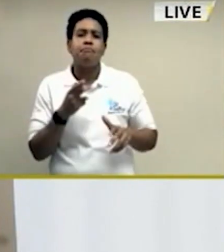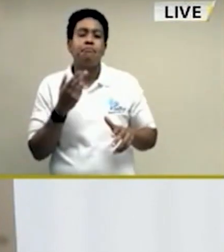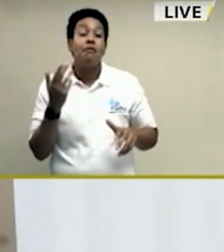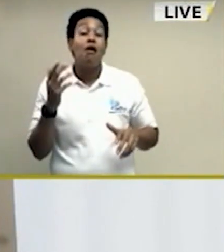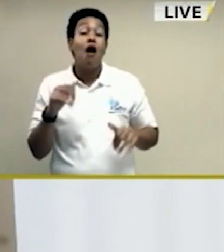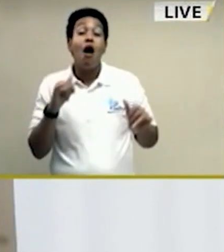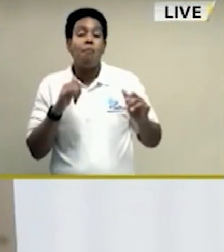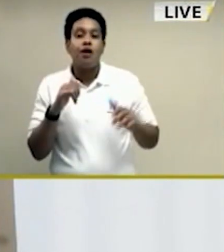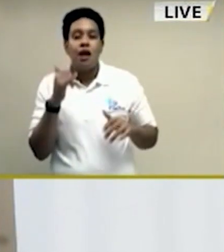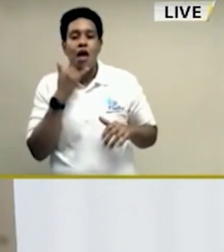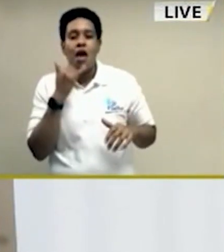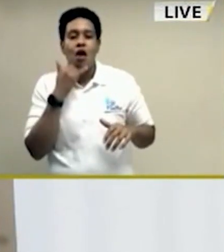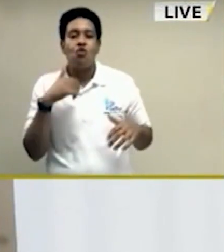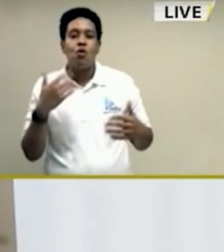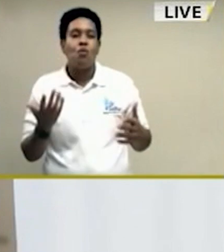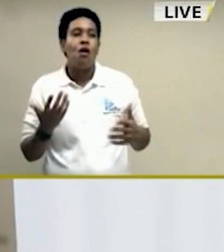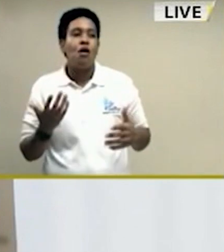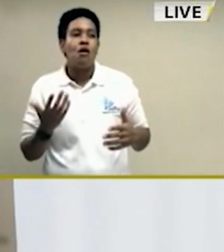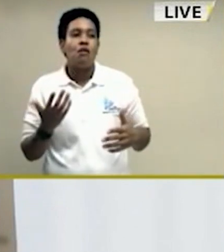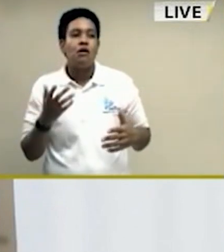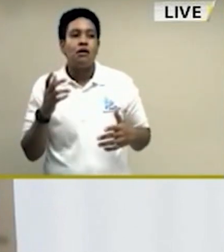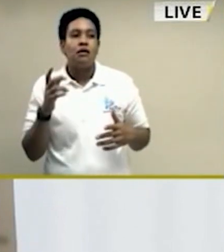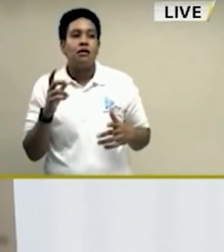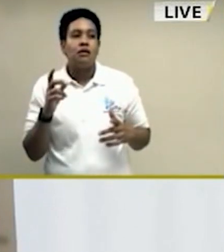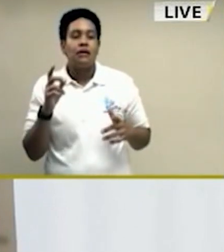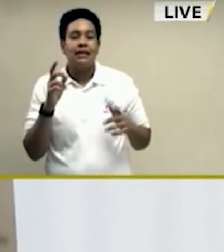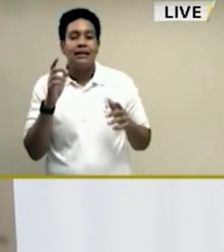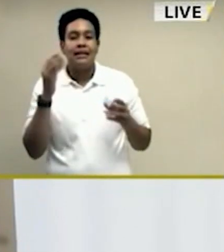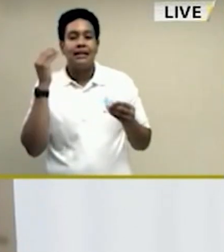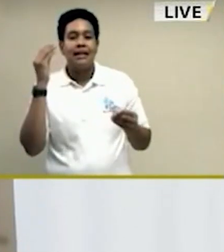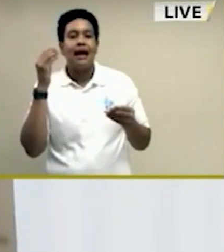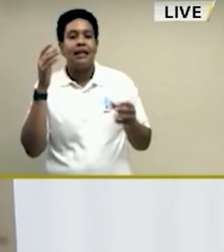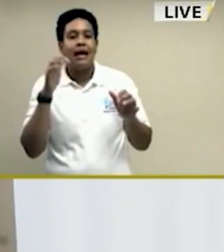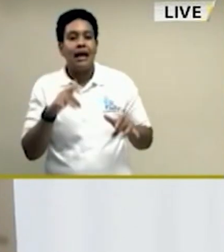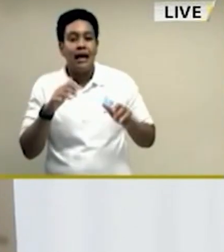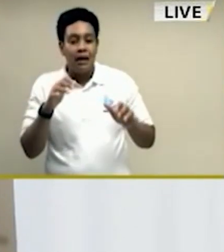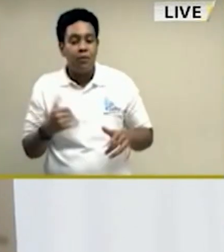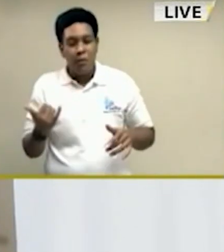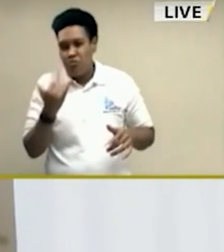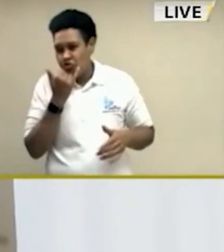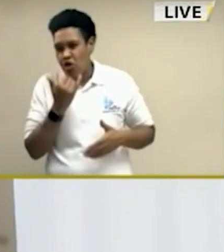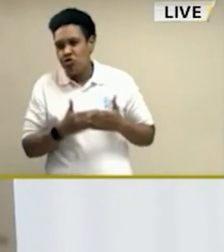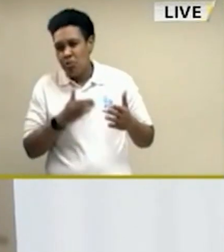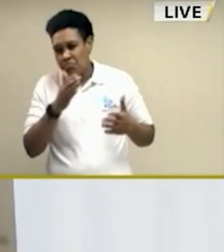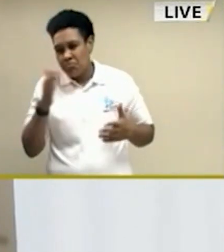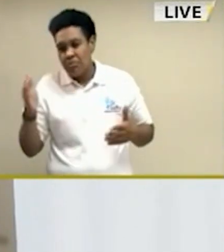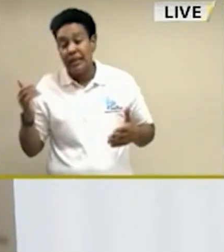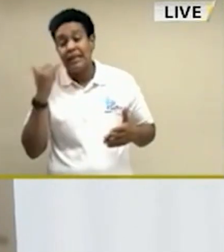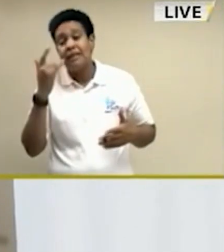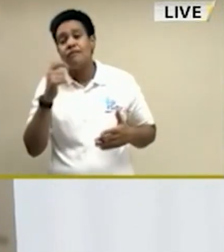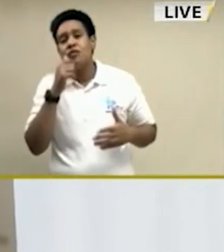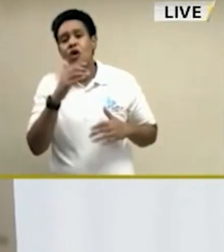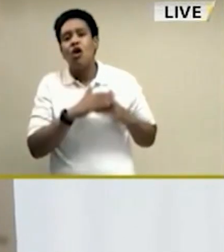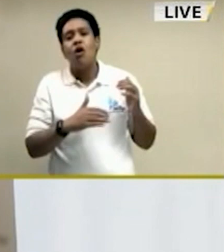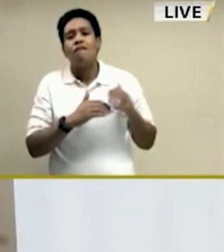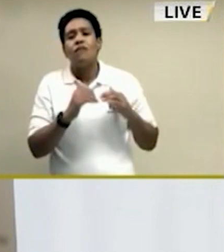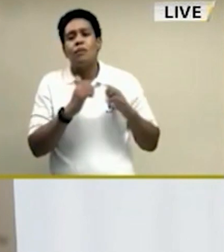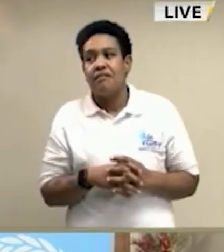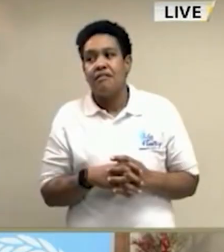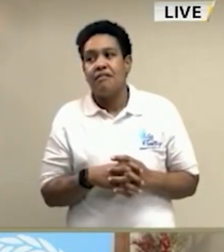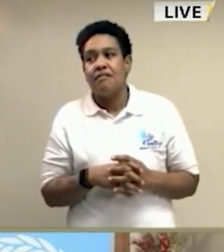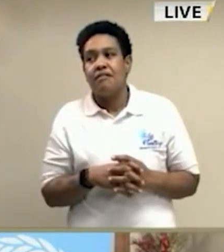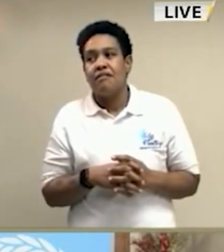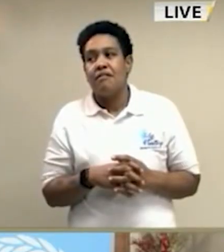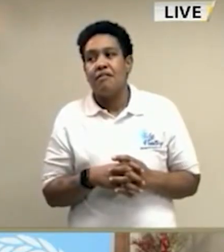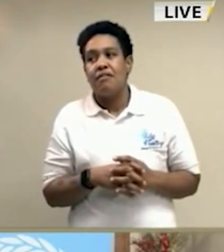error, the data input, then you can, if you are uncomfortable with the technology,